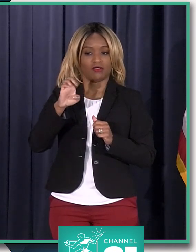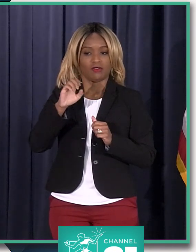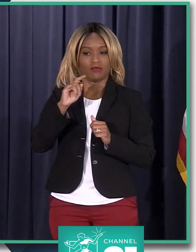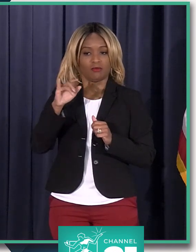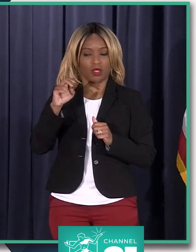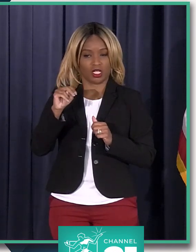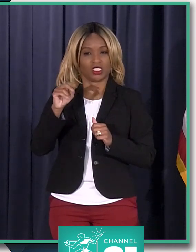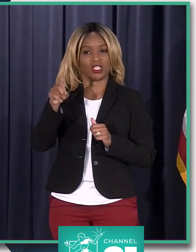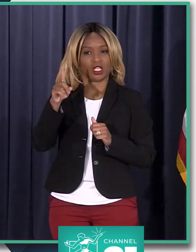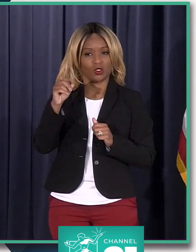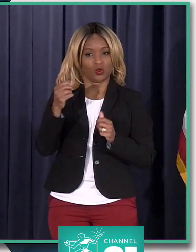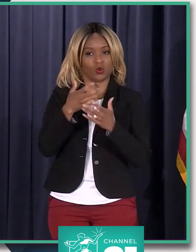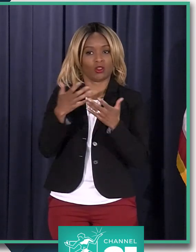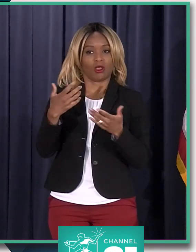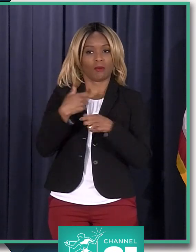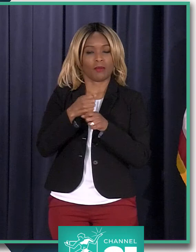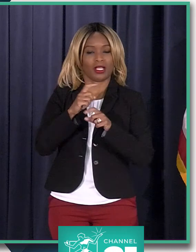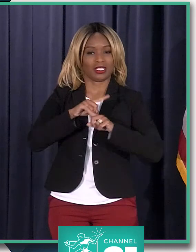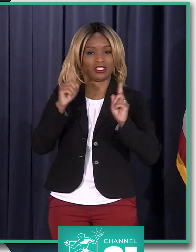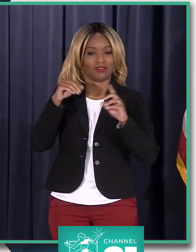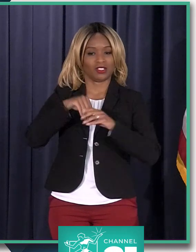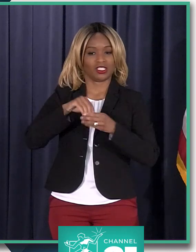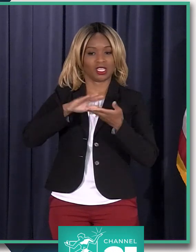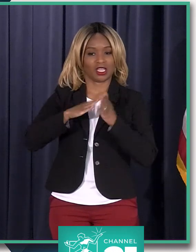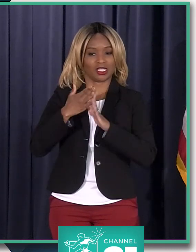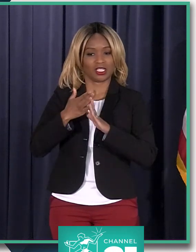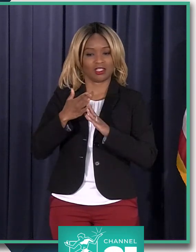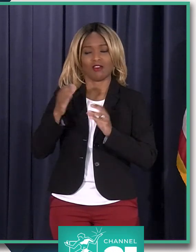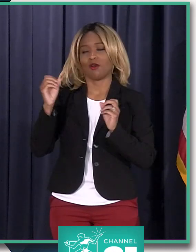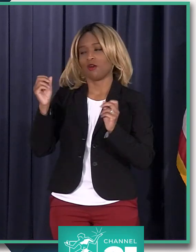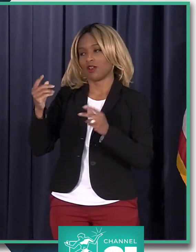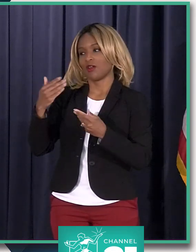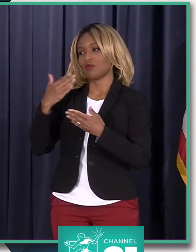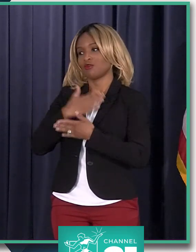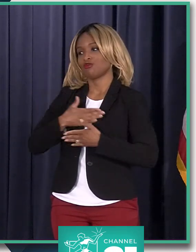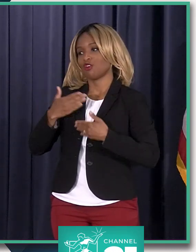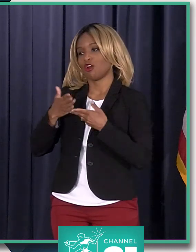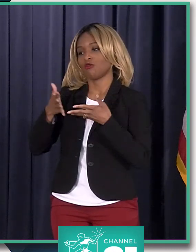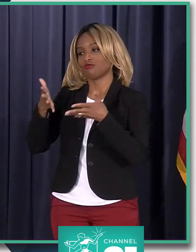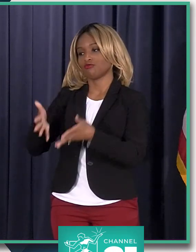a difference in this city. All right, well, enjoy the rest of your vacation.